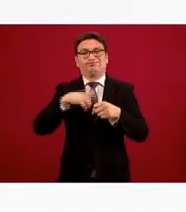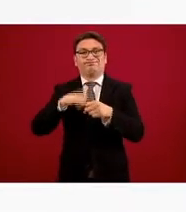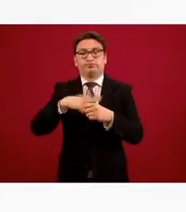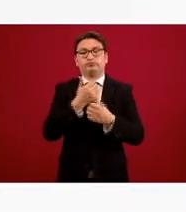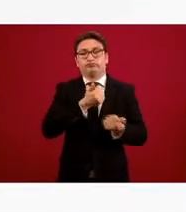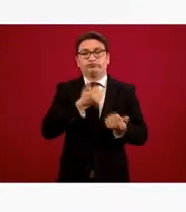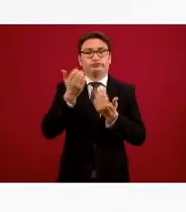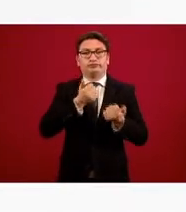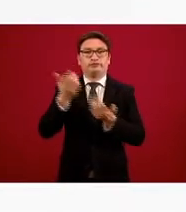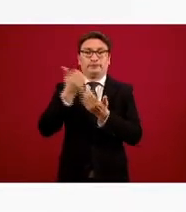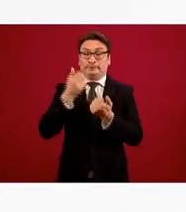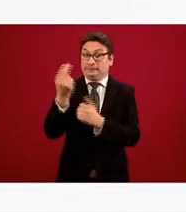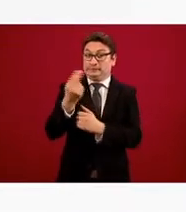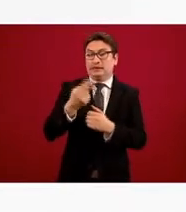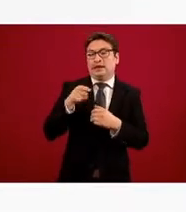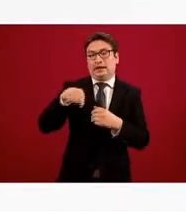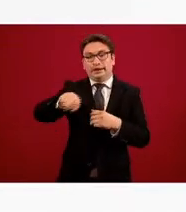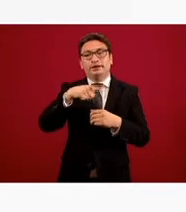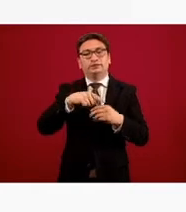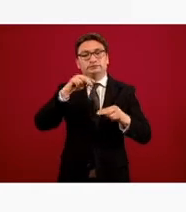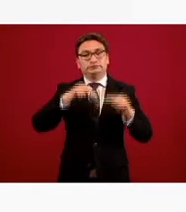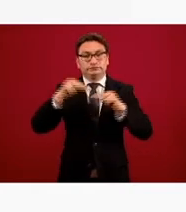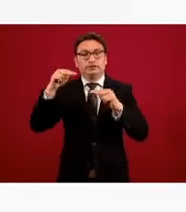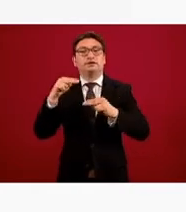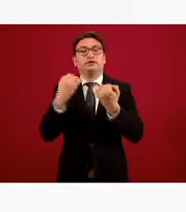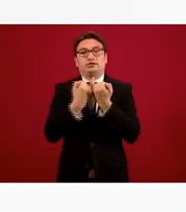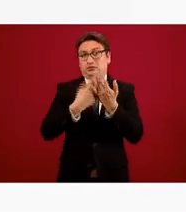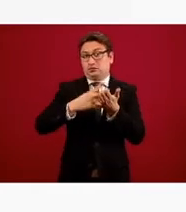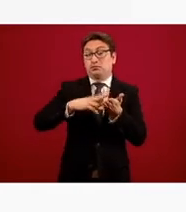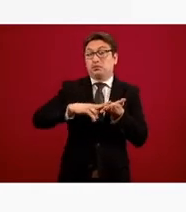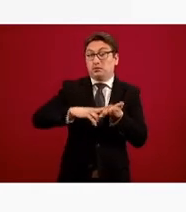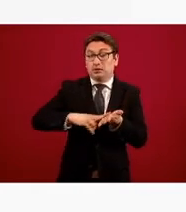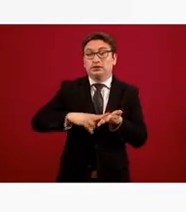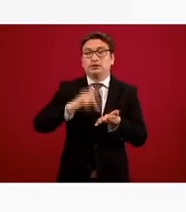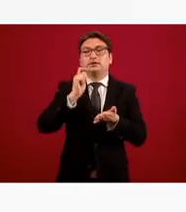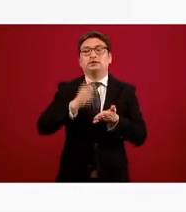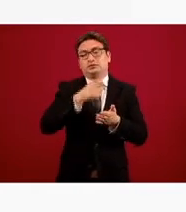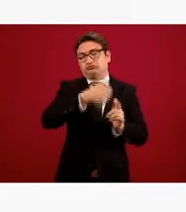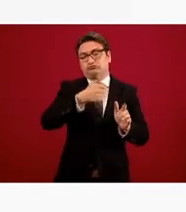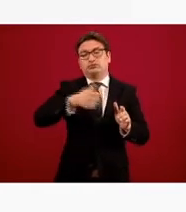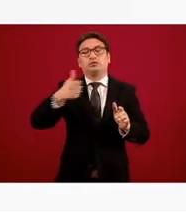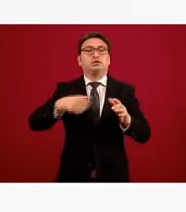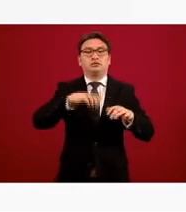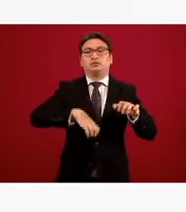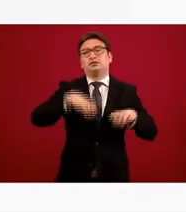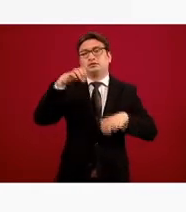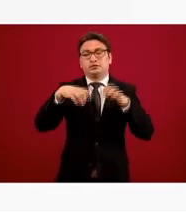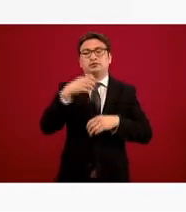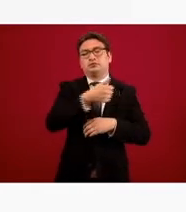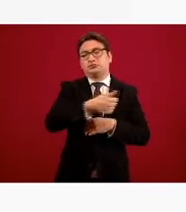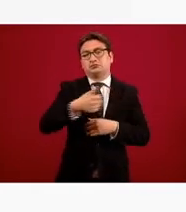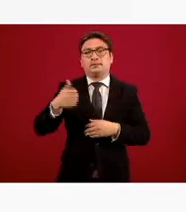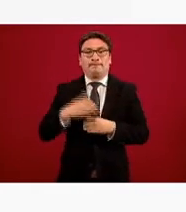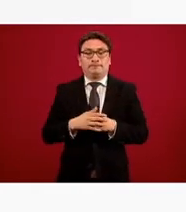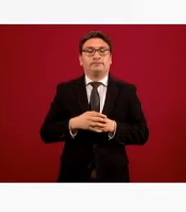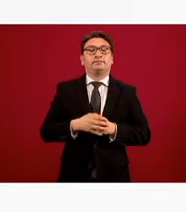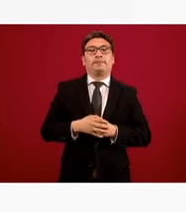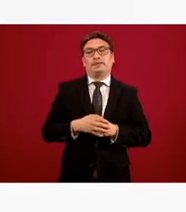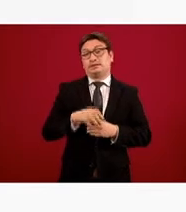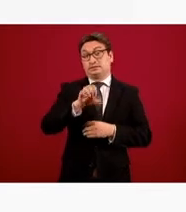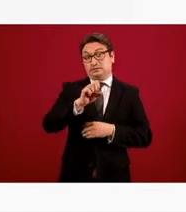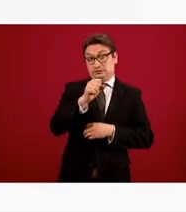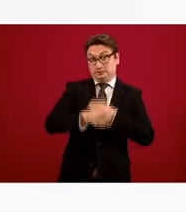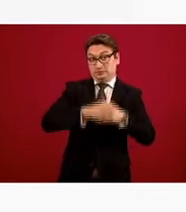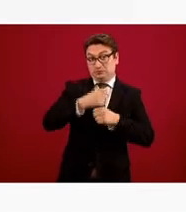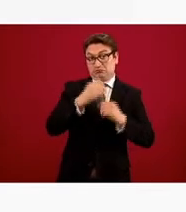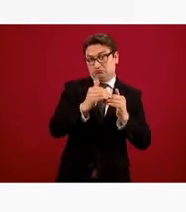represent inpatients, meaning people who require hospitalization, and the green bars are outpatients, people who do